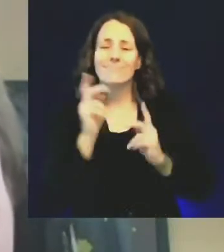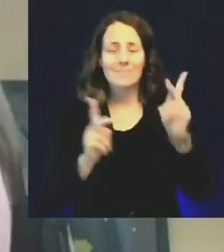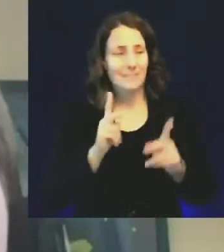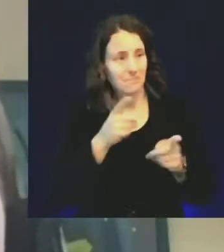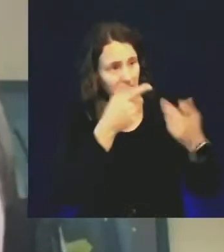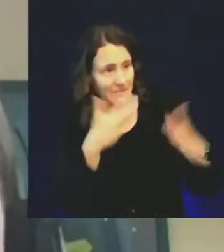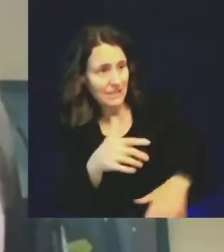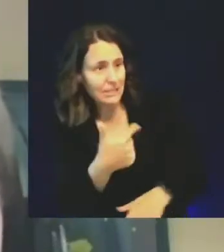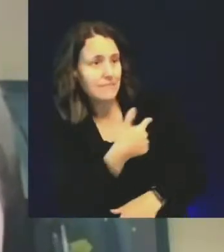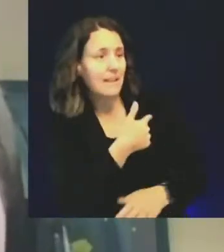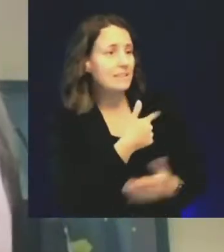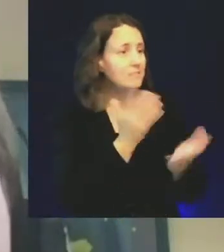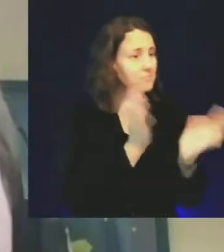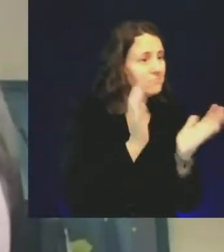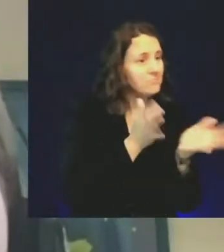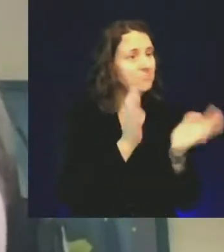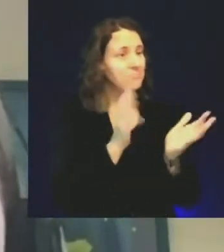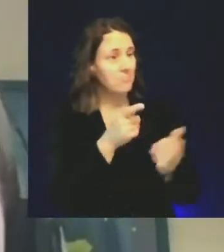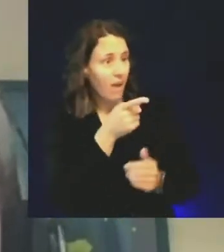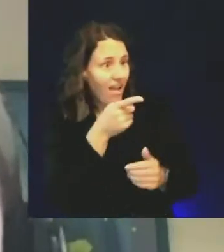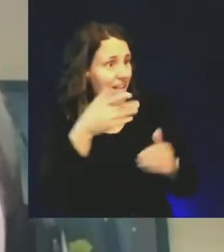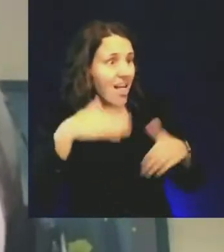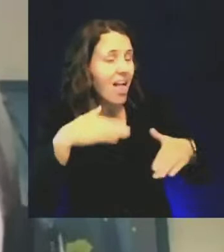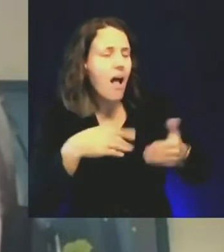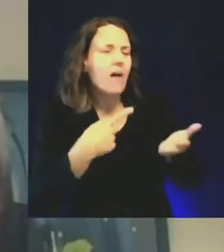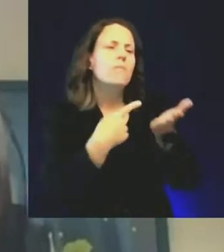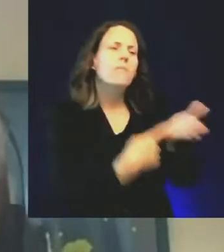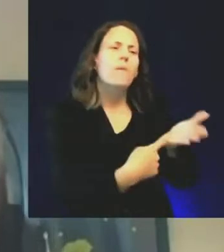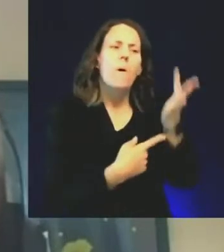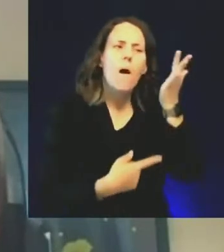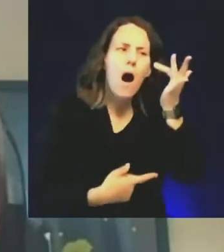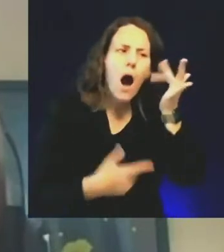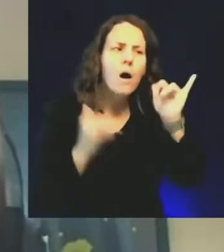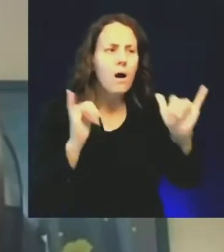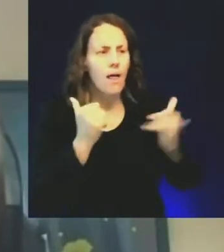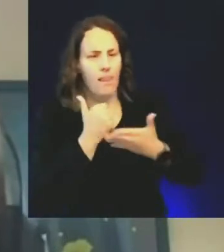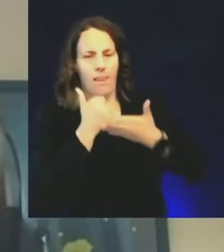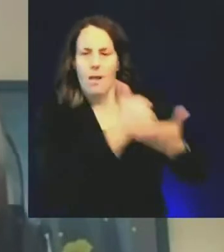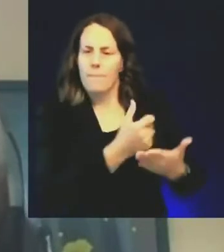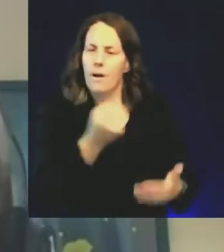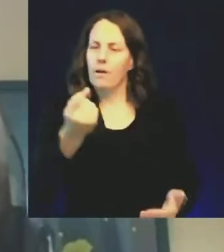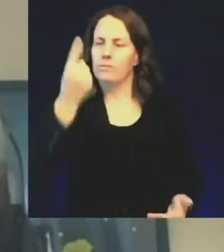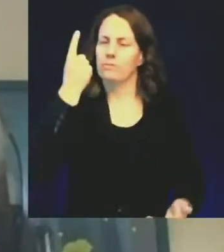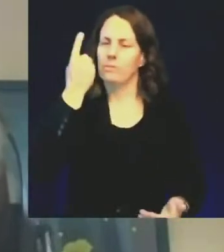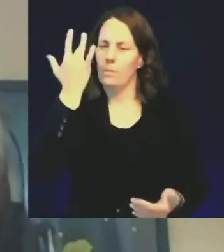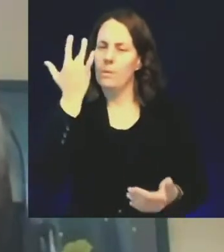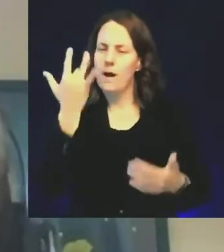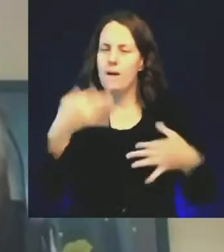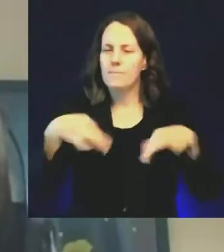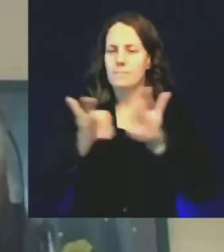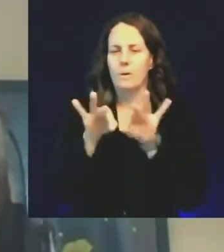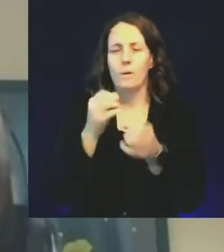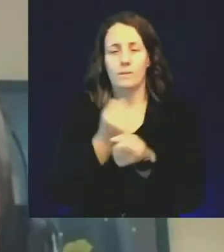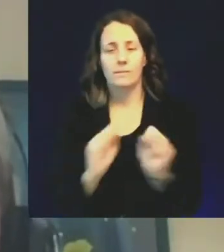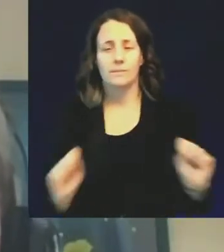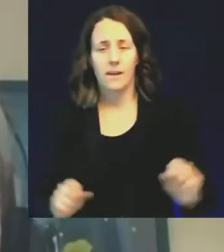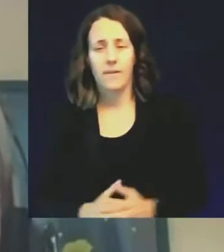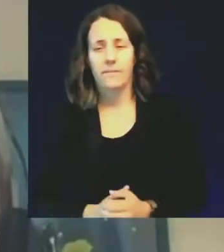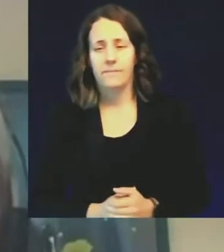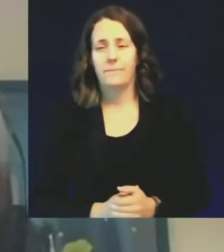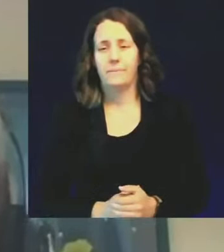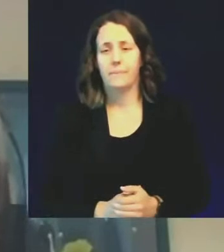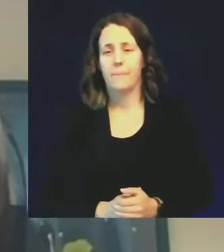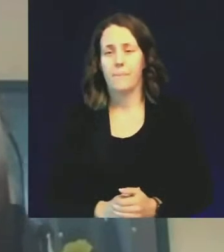with me about some of the things that they had heard about the vaccine. And we're going to go talk with some of their other friends and